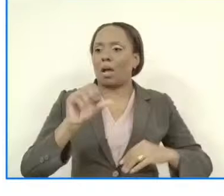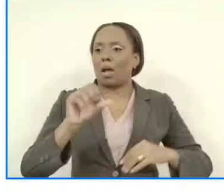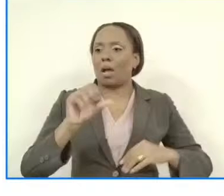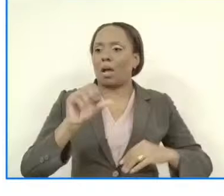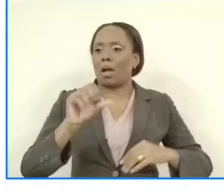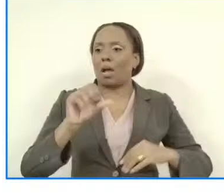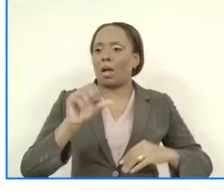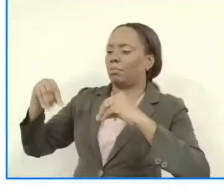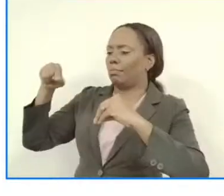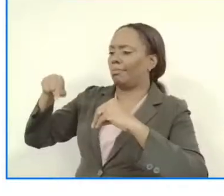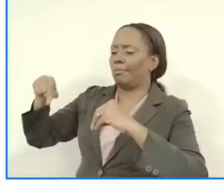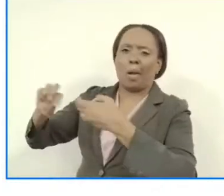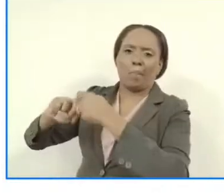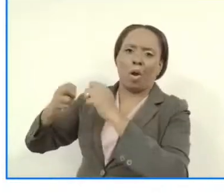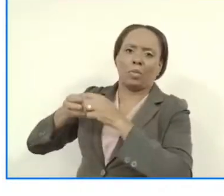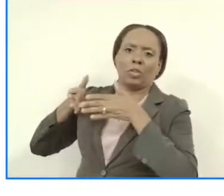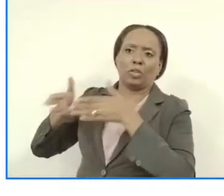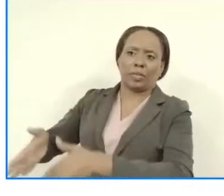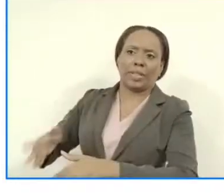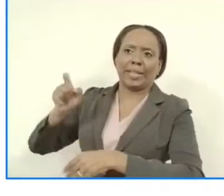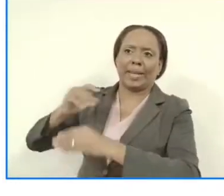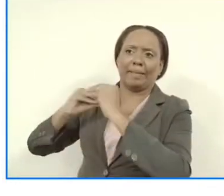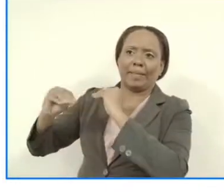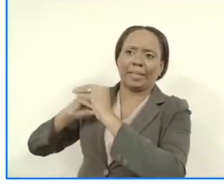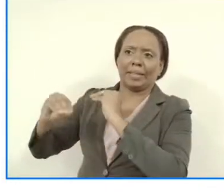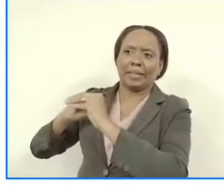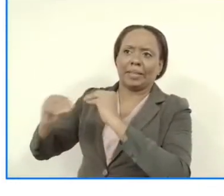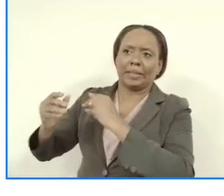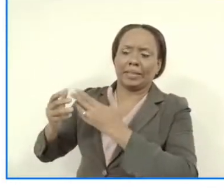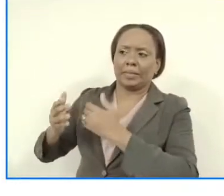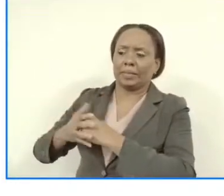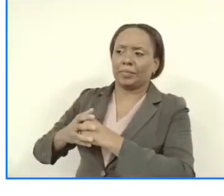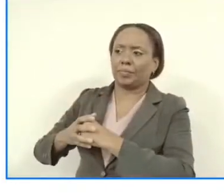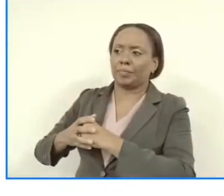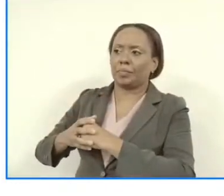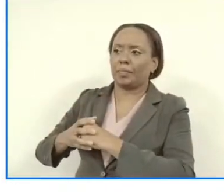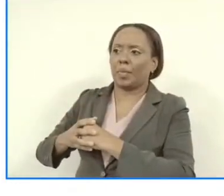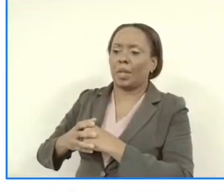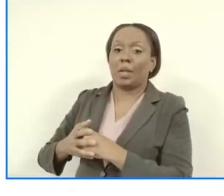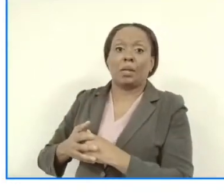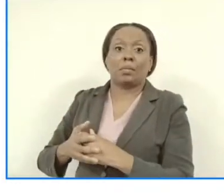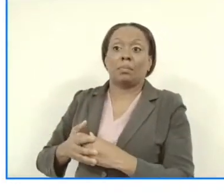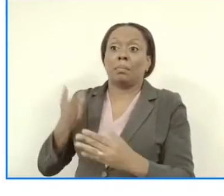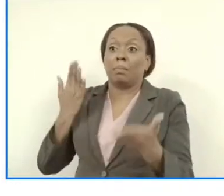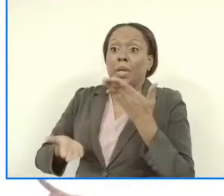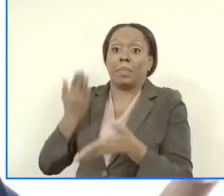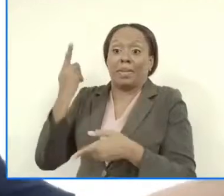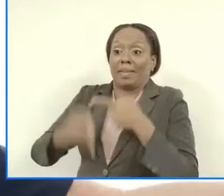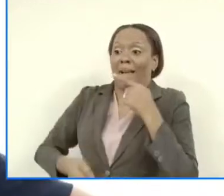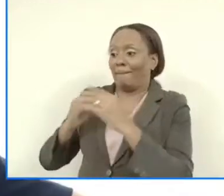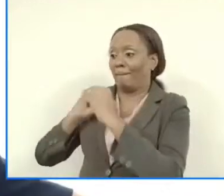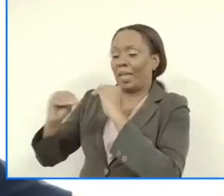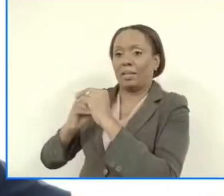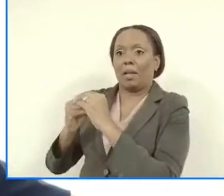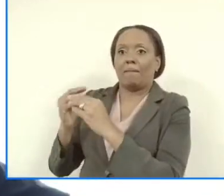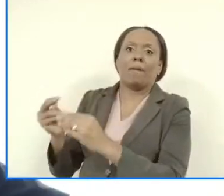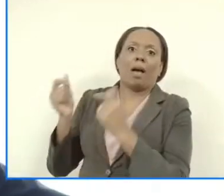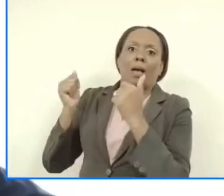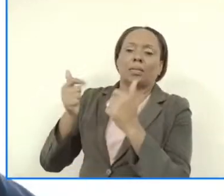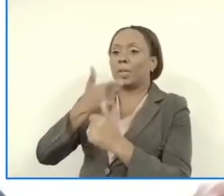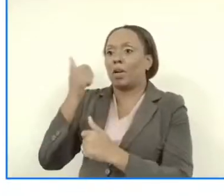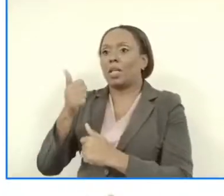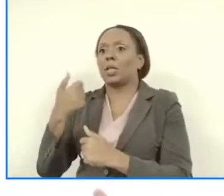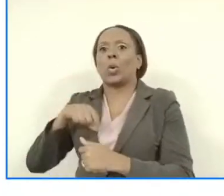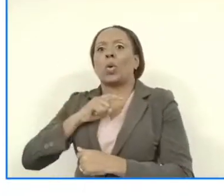street that needs to be addressed. And the reason why we may not get back there immediately is because we're on another